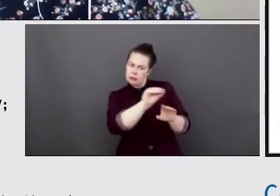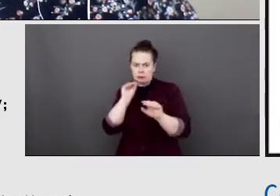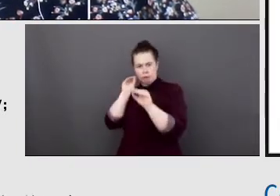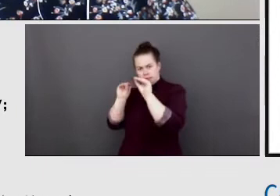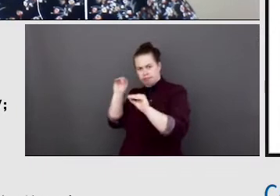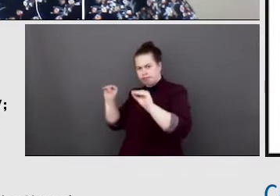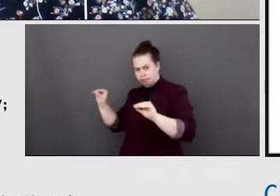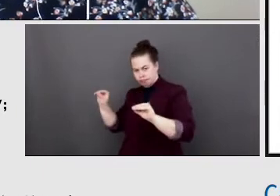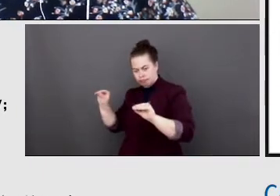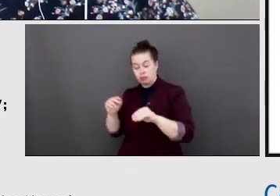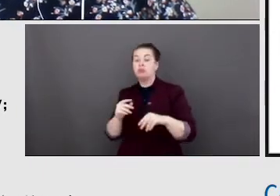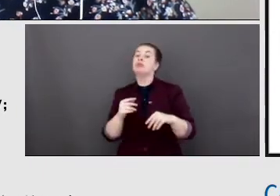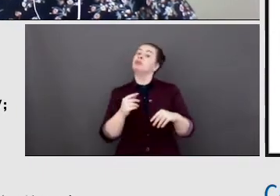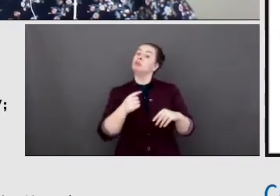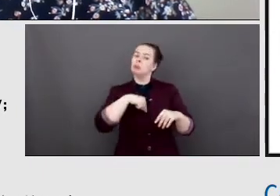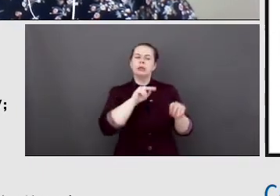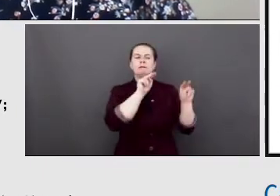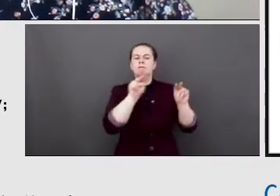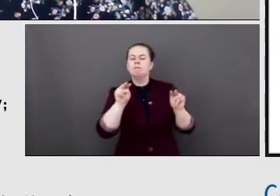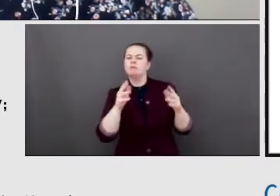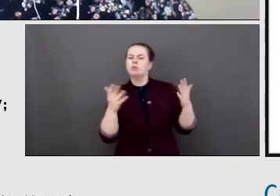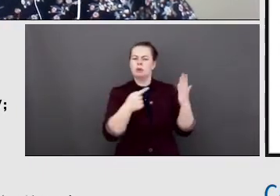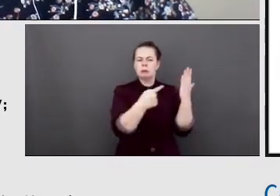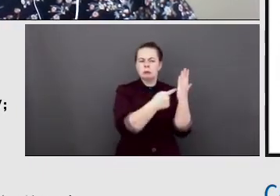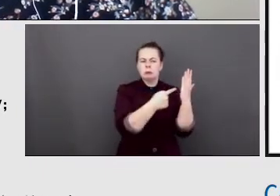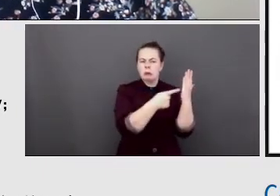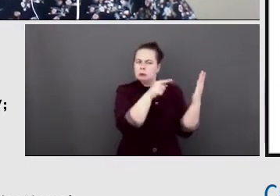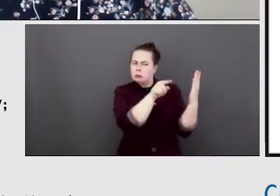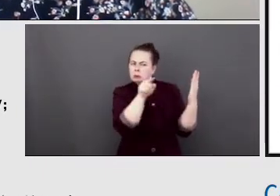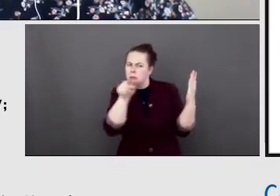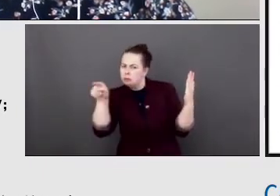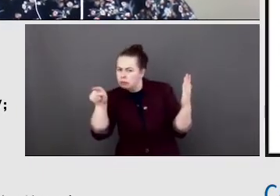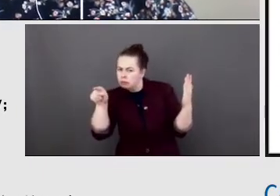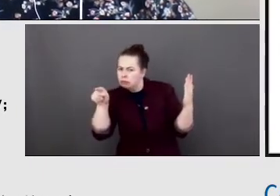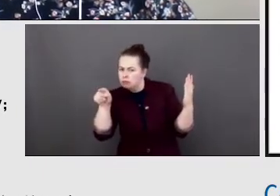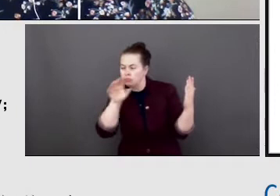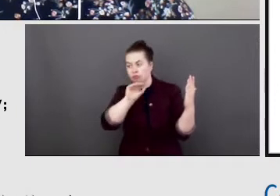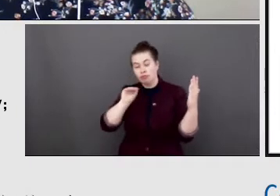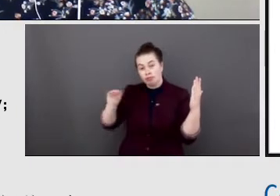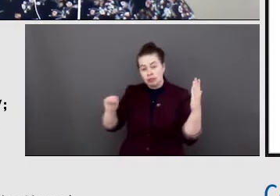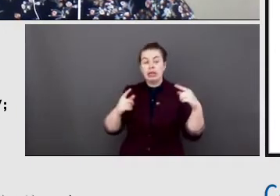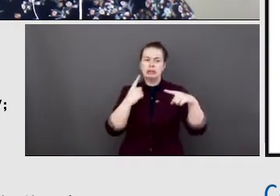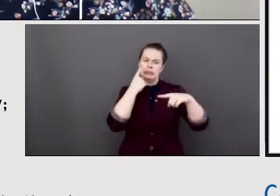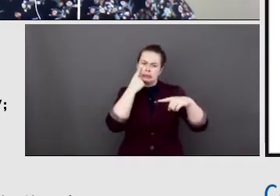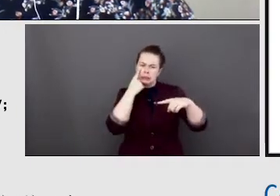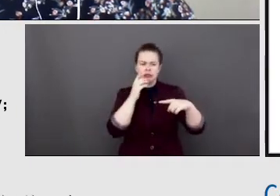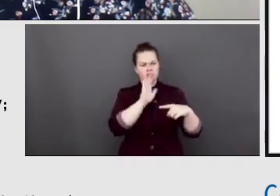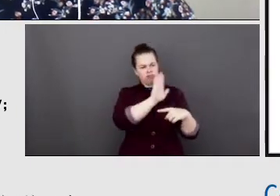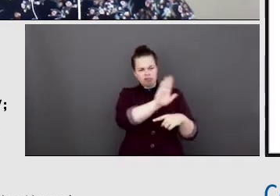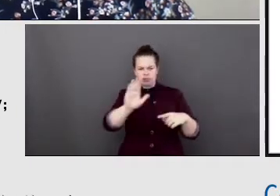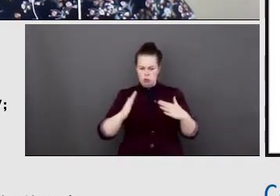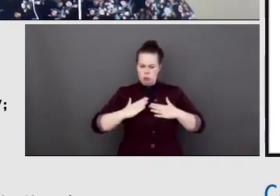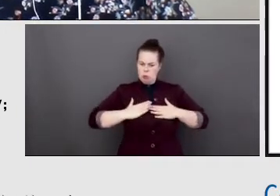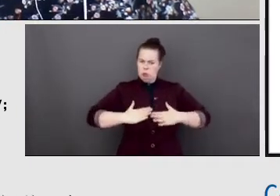We also gathered information on the technologies that are currently used at the participating sites, and we looked at the